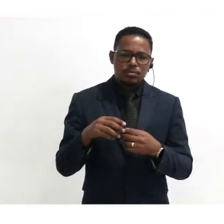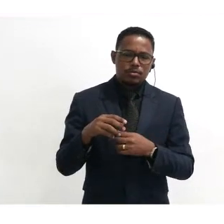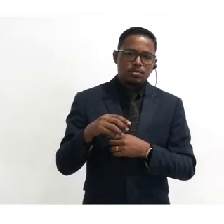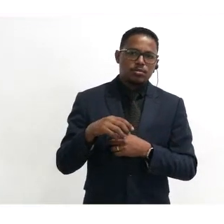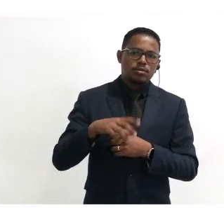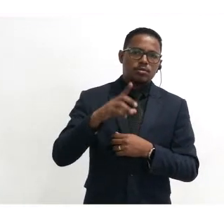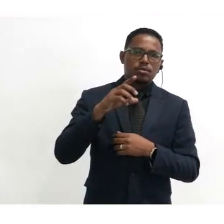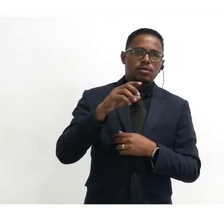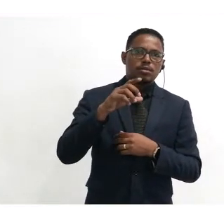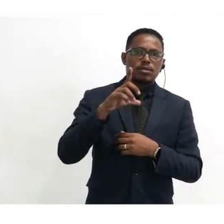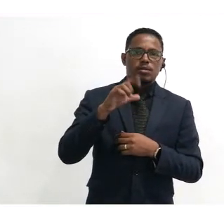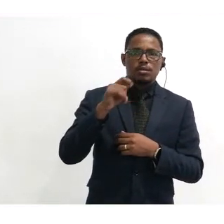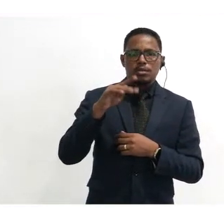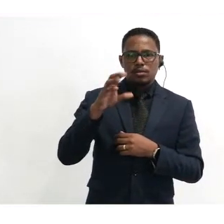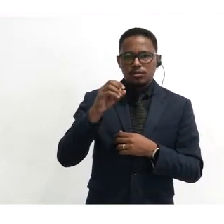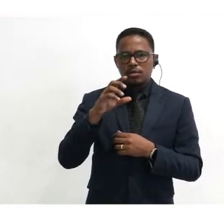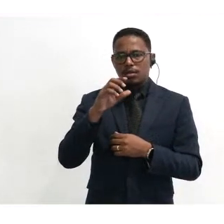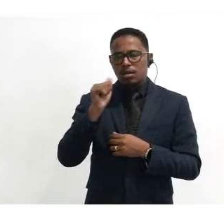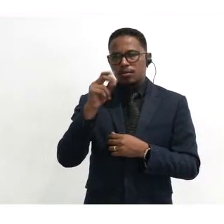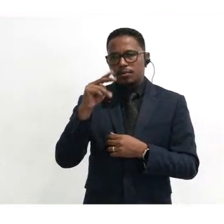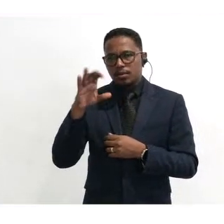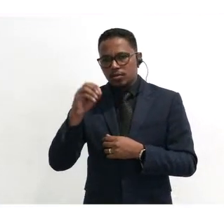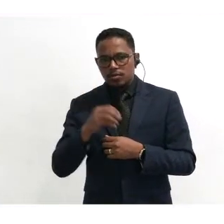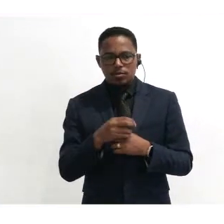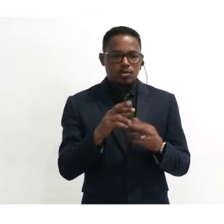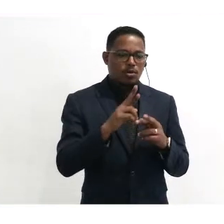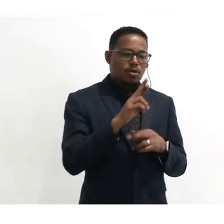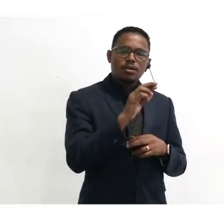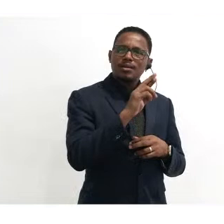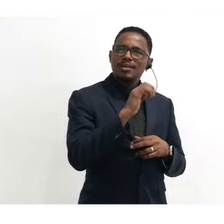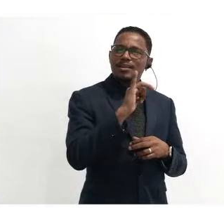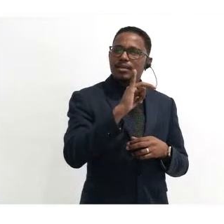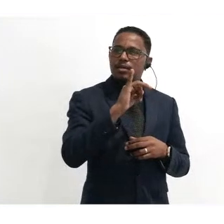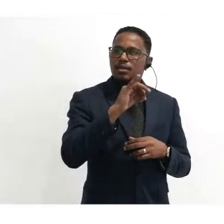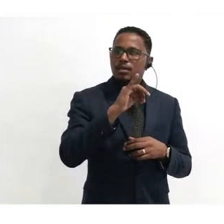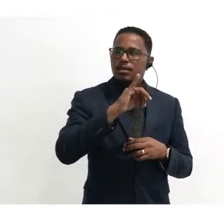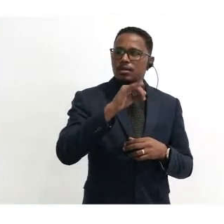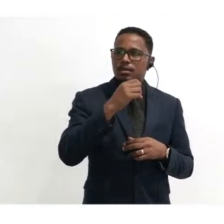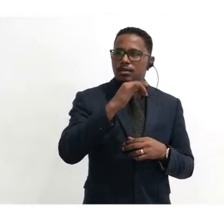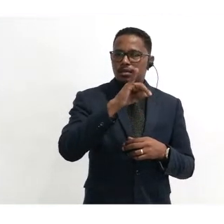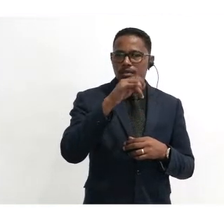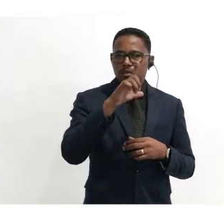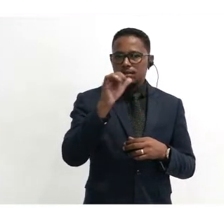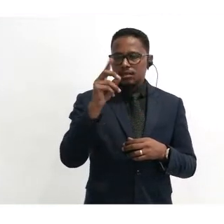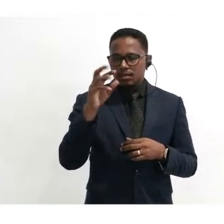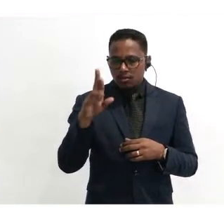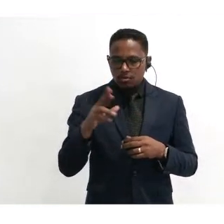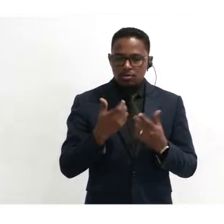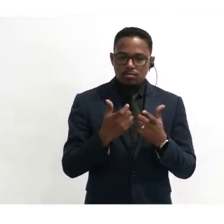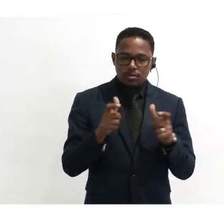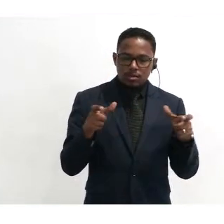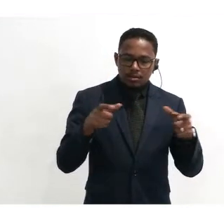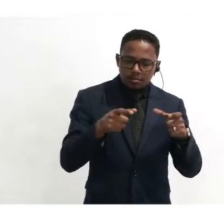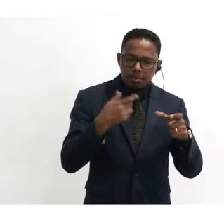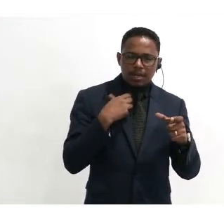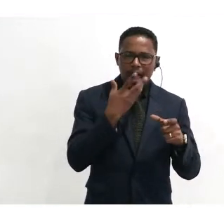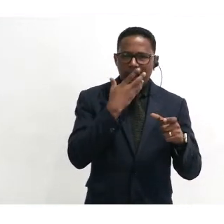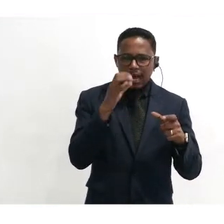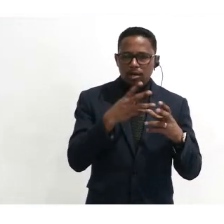better thermal conductivity and might get heat out of the package more efficiently. But I would say,